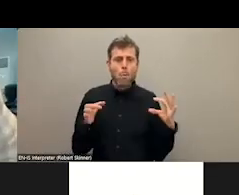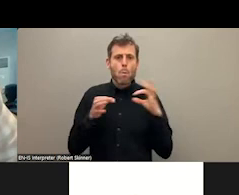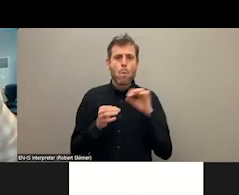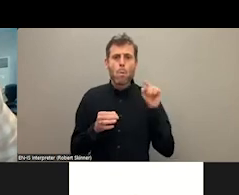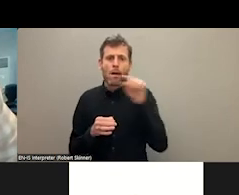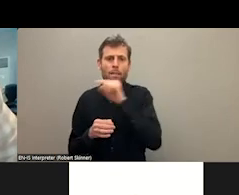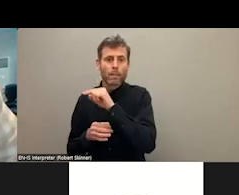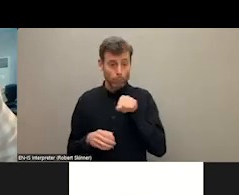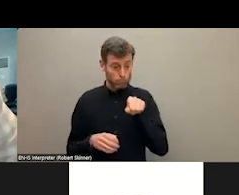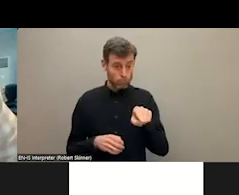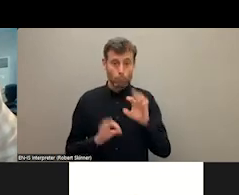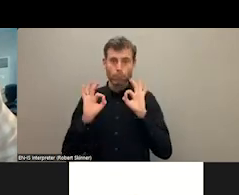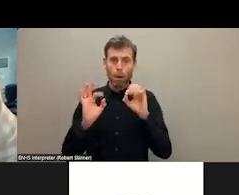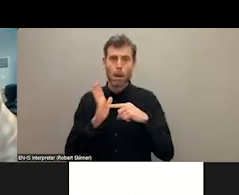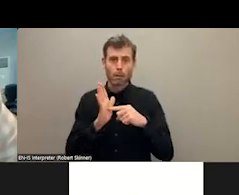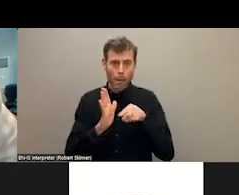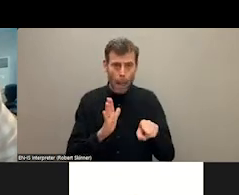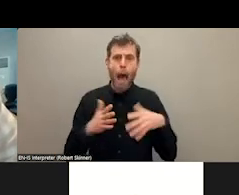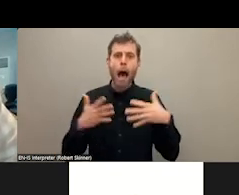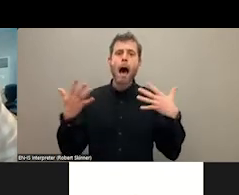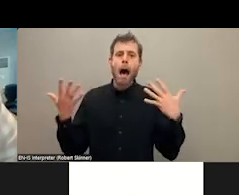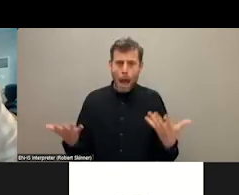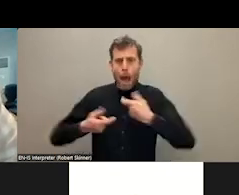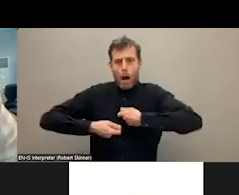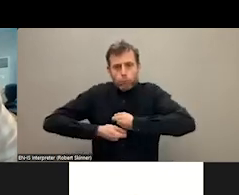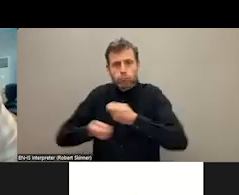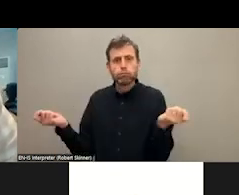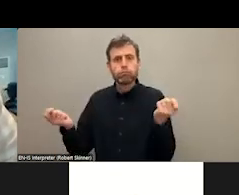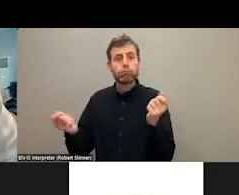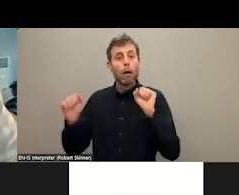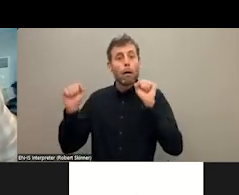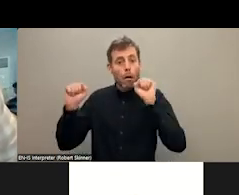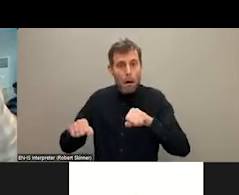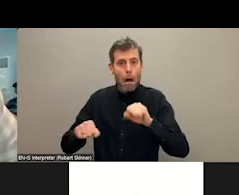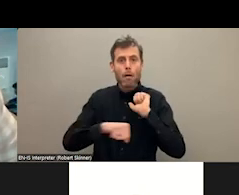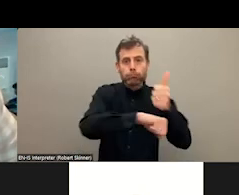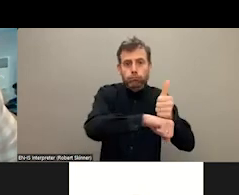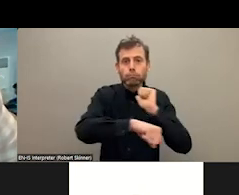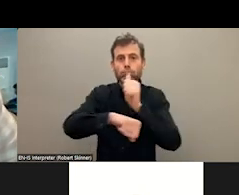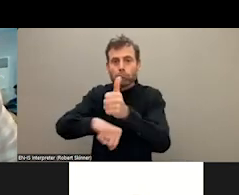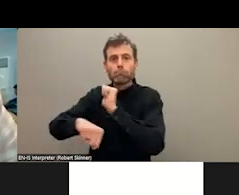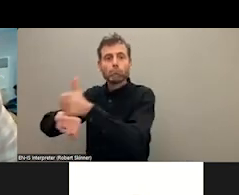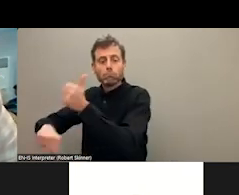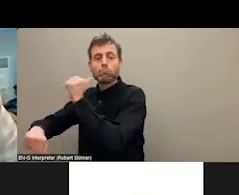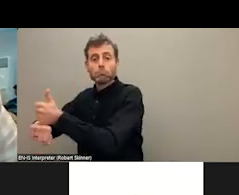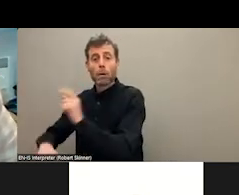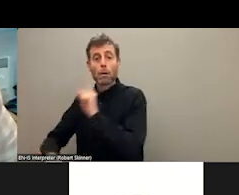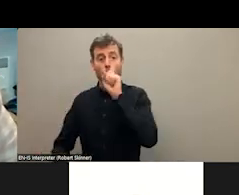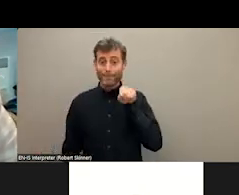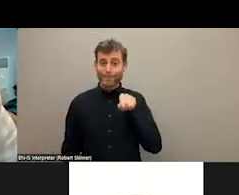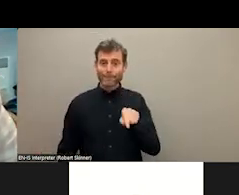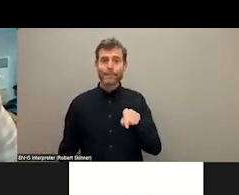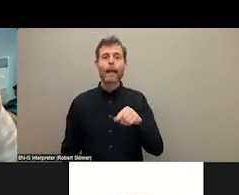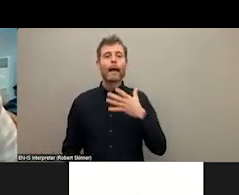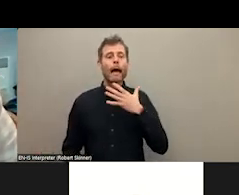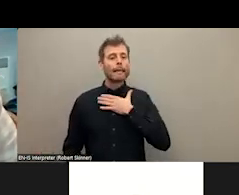this was said by one of the speakers before me, a mechanism so that this material can be subsidized, or to create